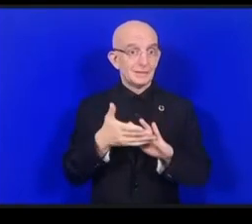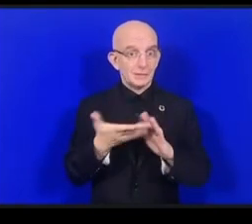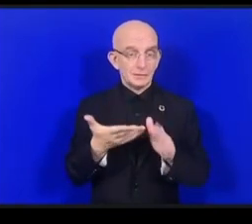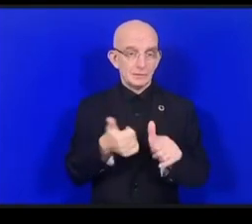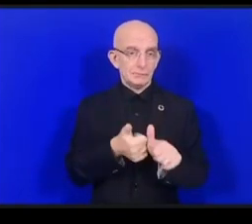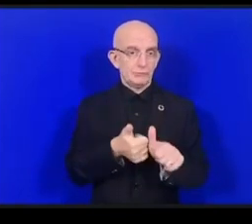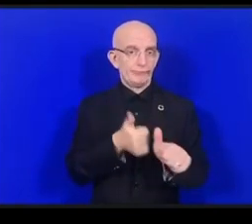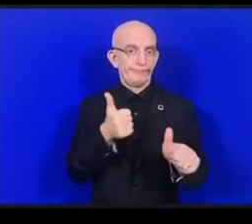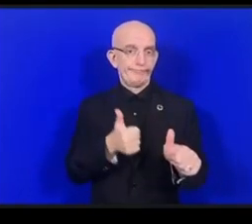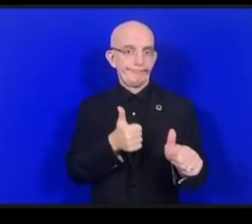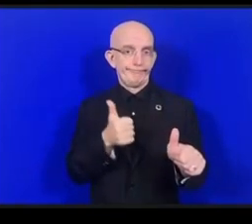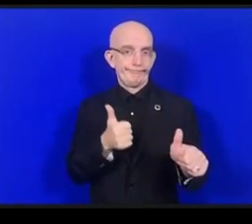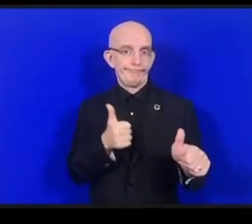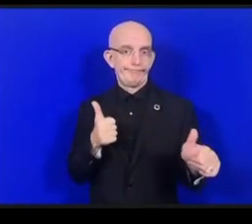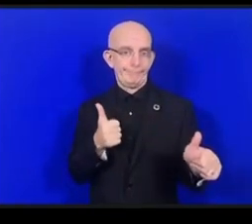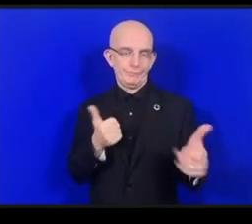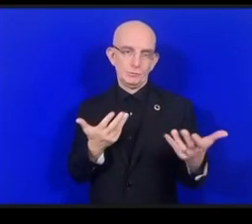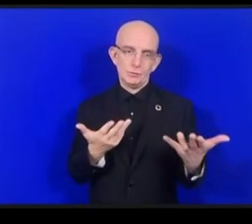are